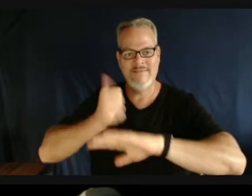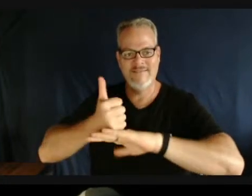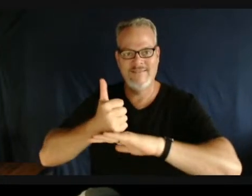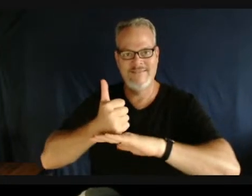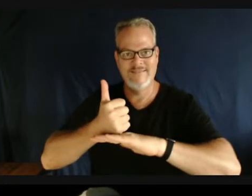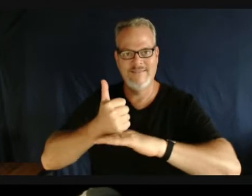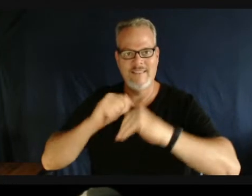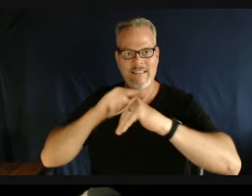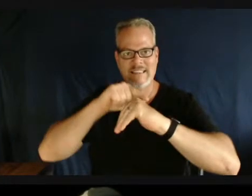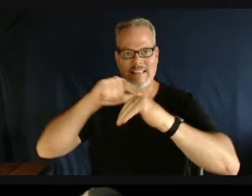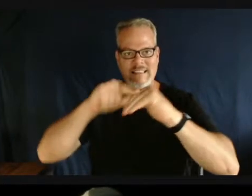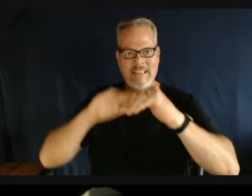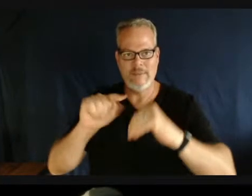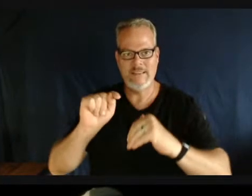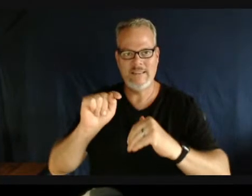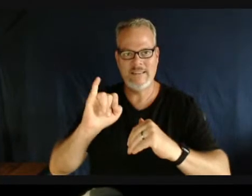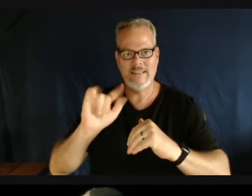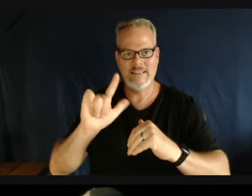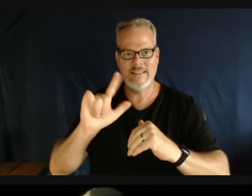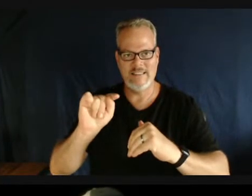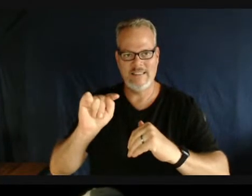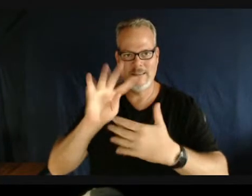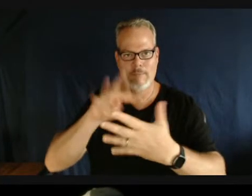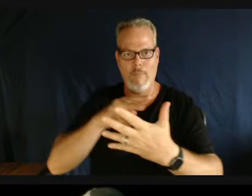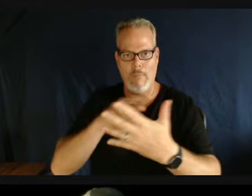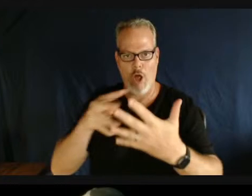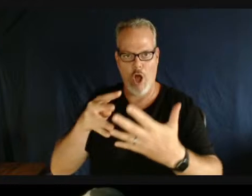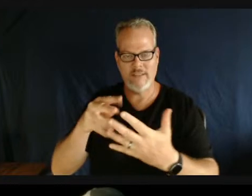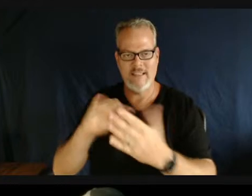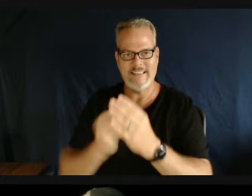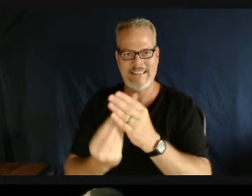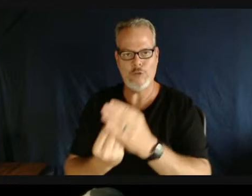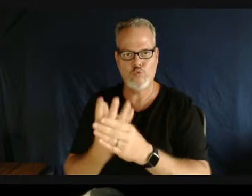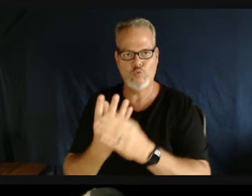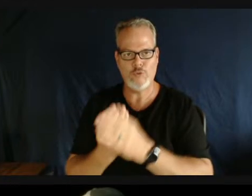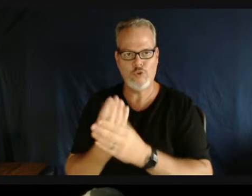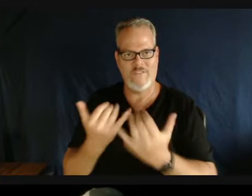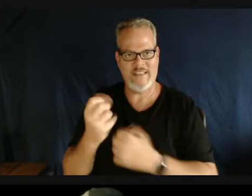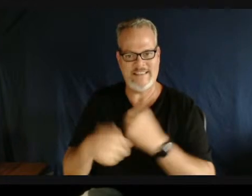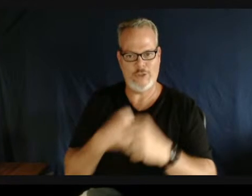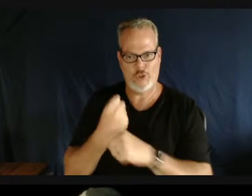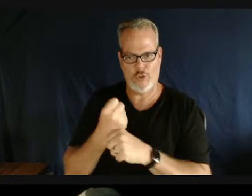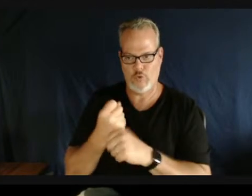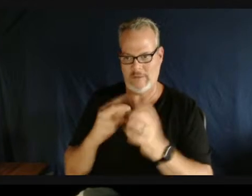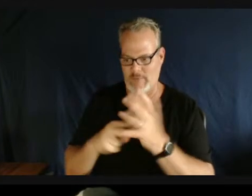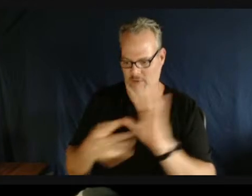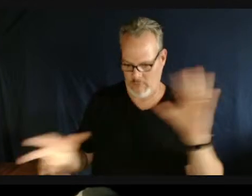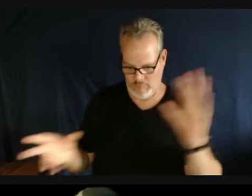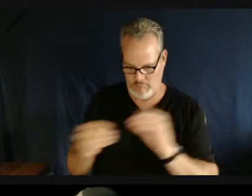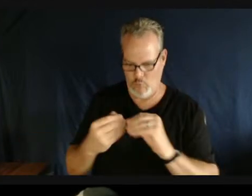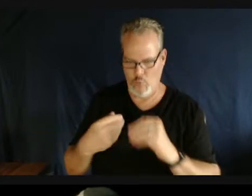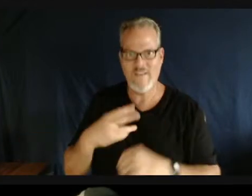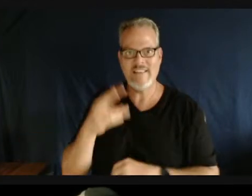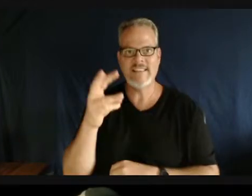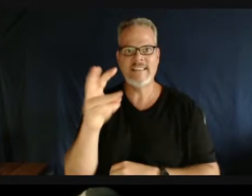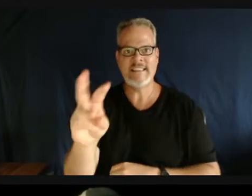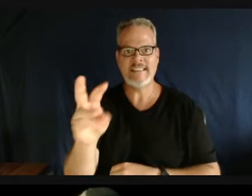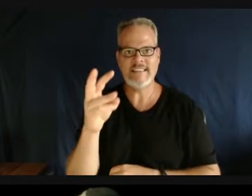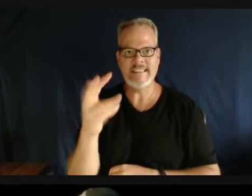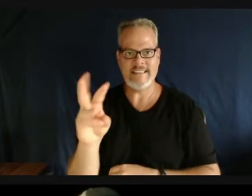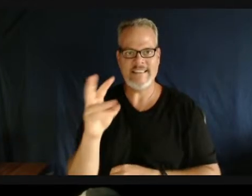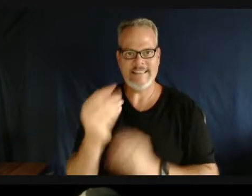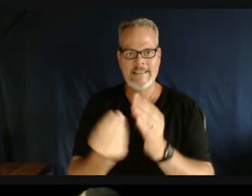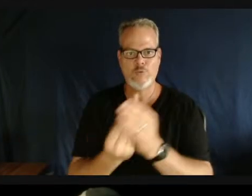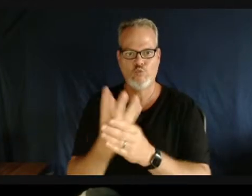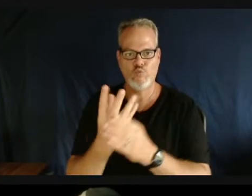for eruptions in 2025. This is us right here. So episodes 1 to 16, all through here. And